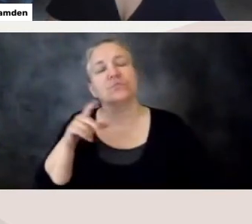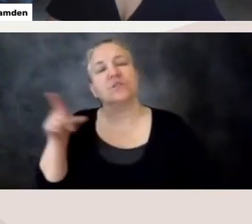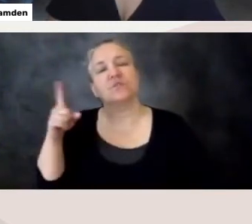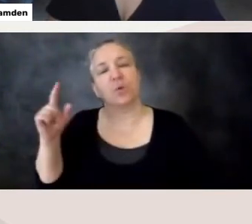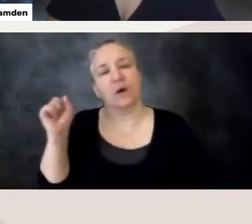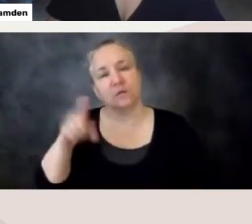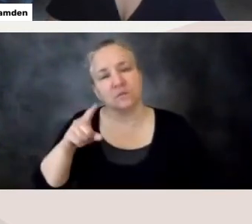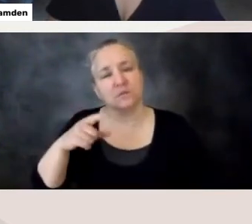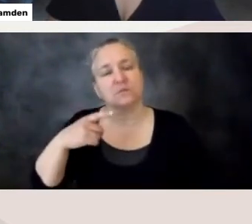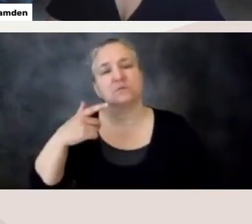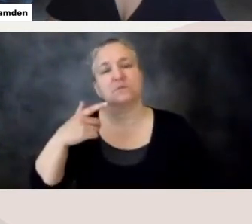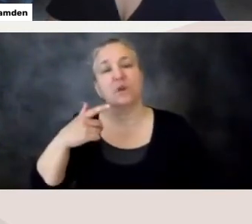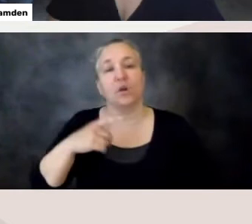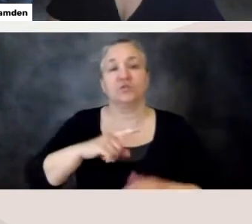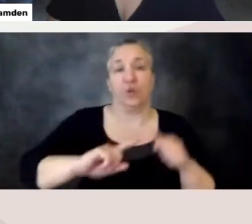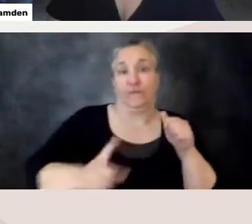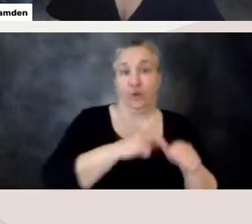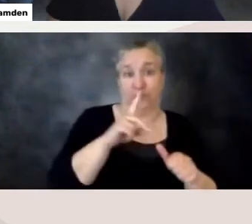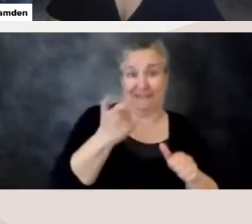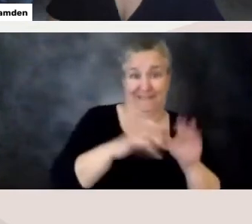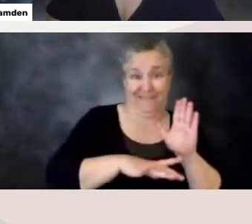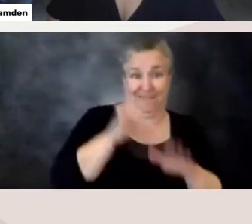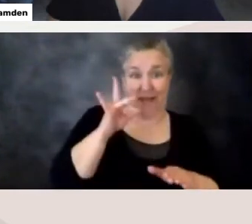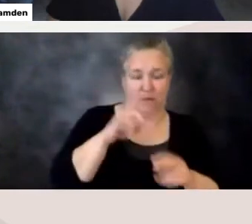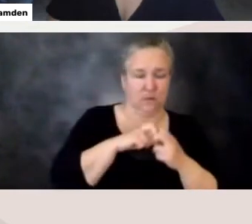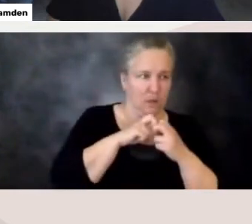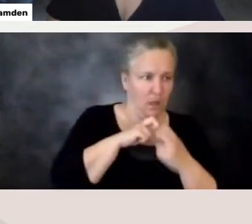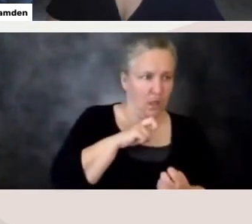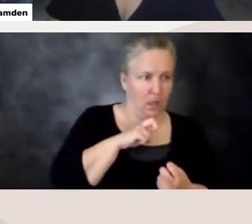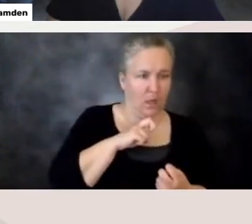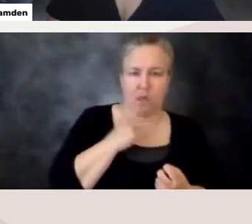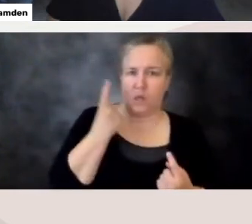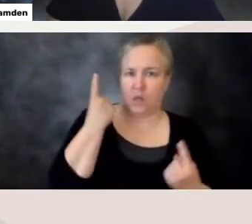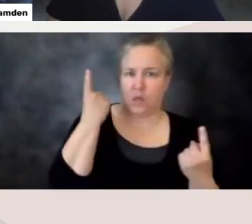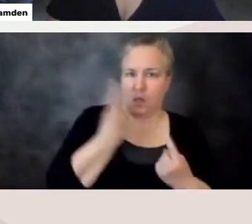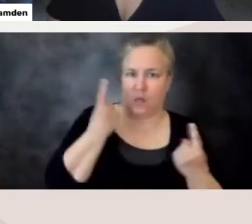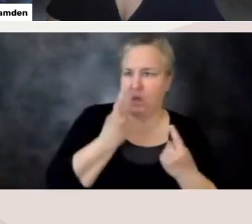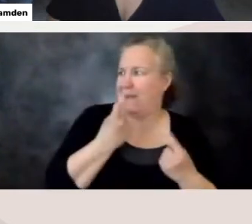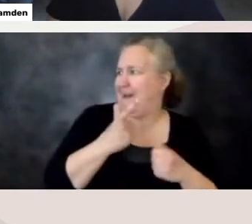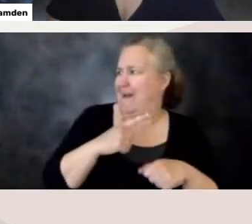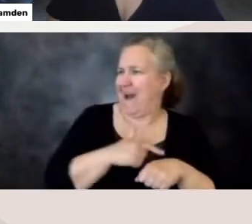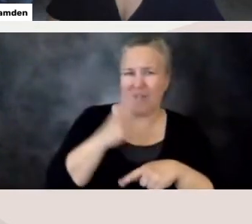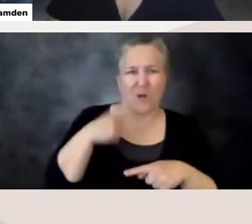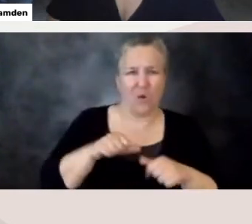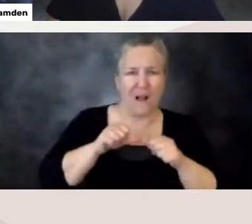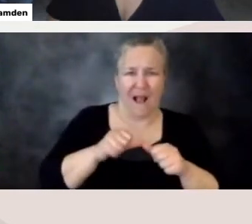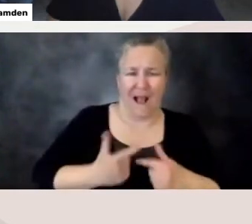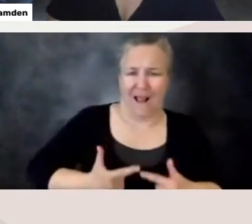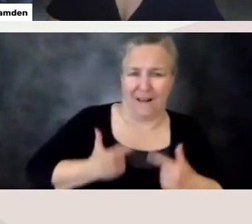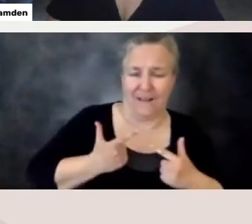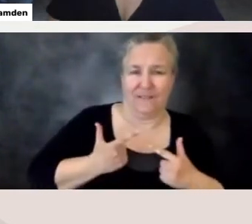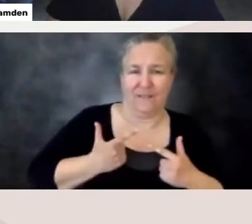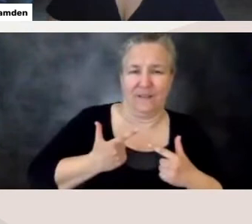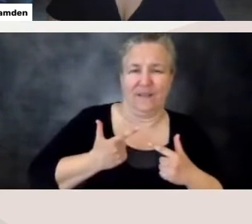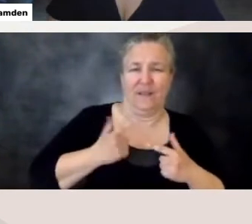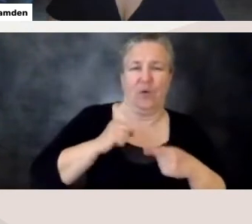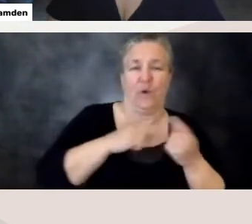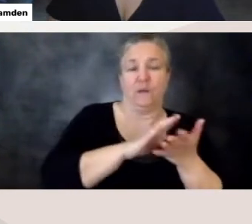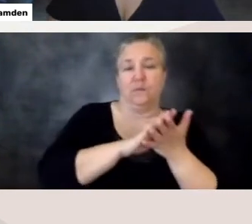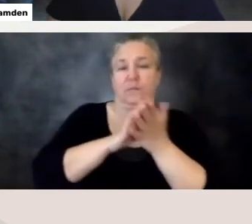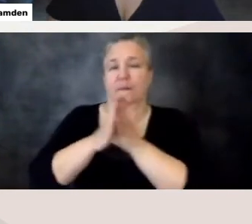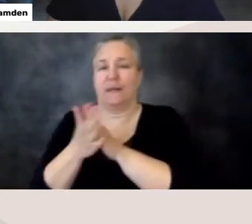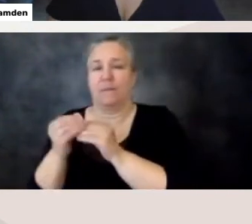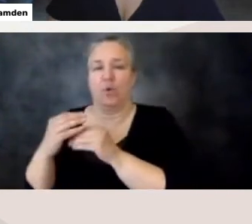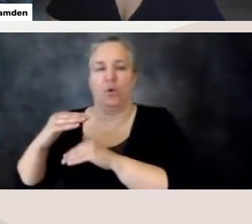shift from initial diagnosis and shock and constantly wondering how long you'll be around to feeling more